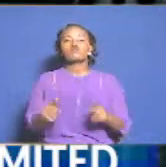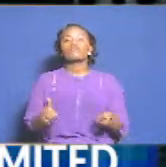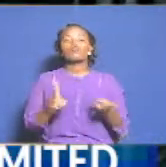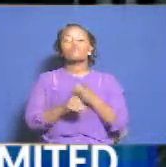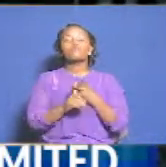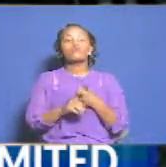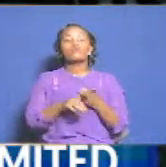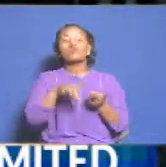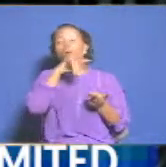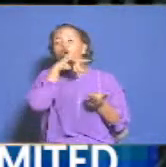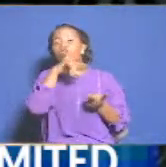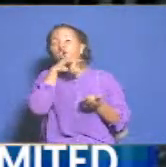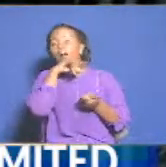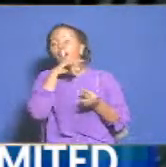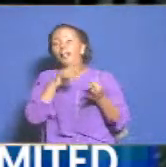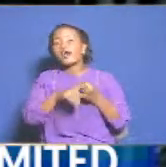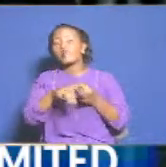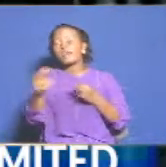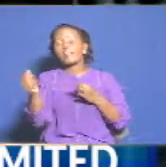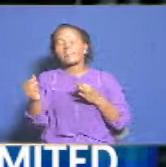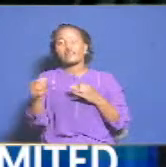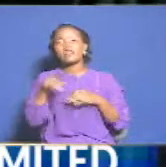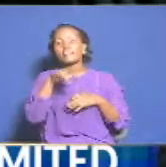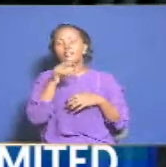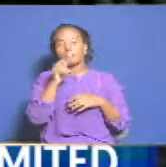Uganda, and also Musoma in Tanzania.